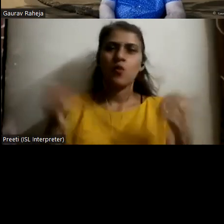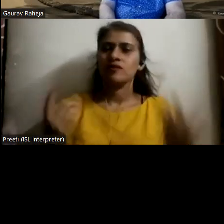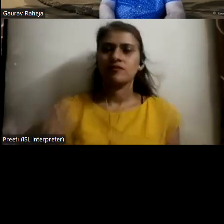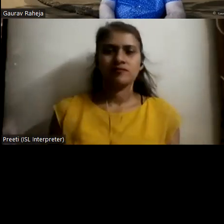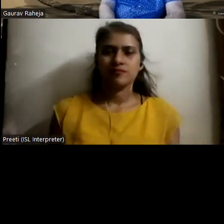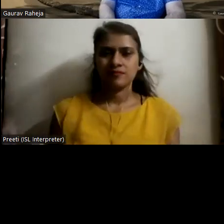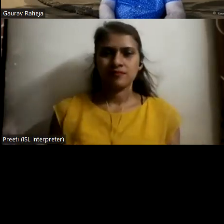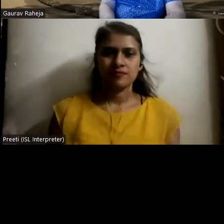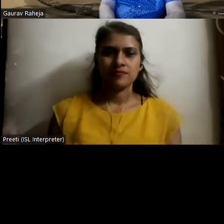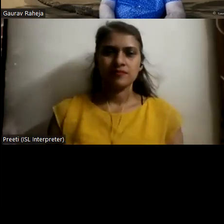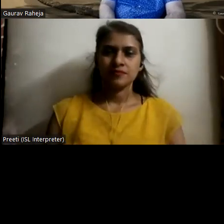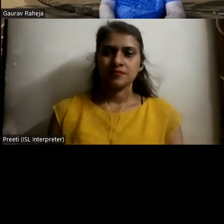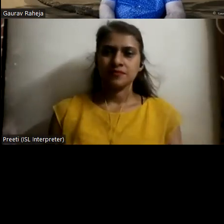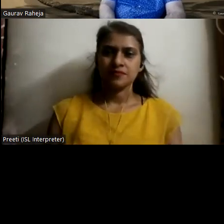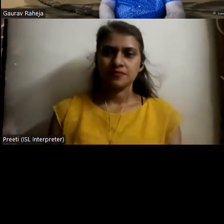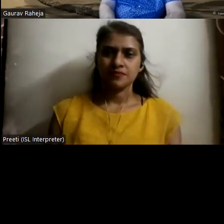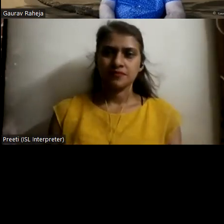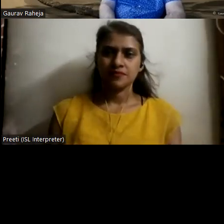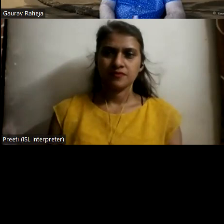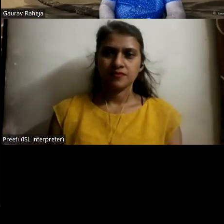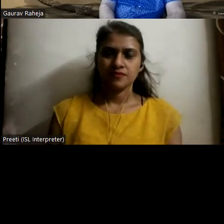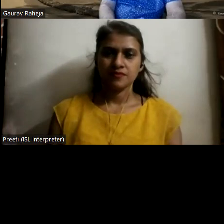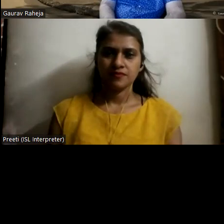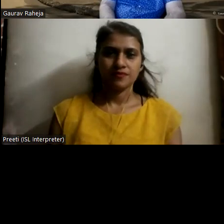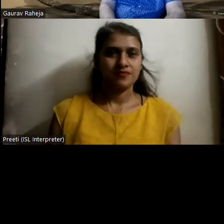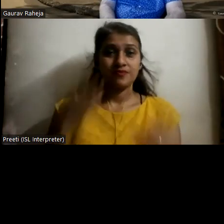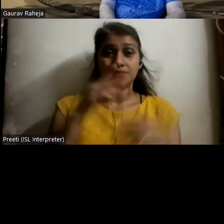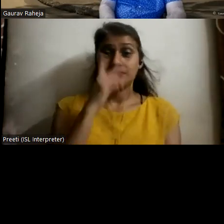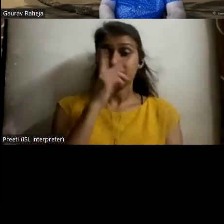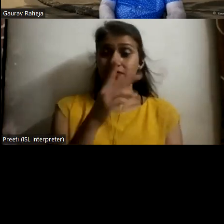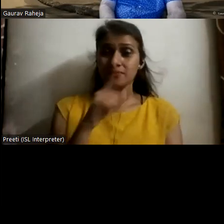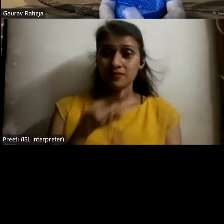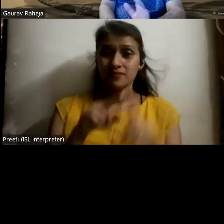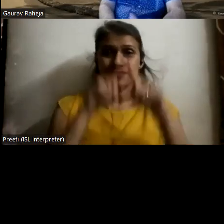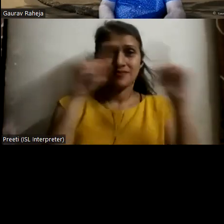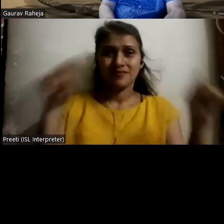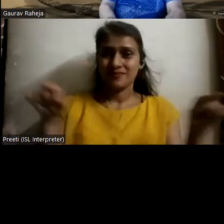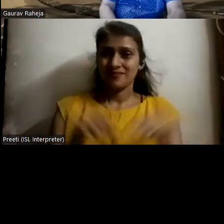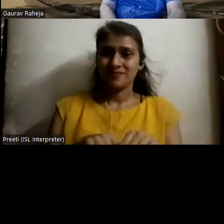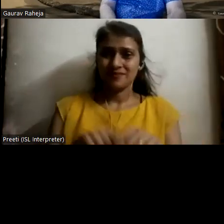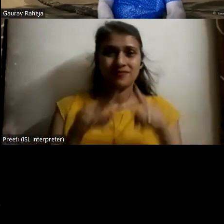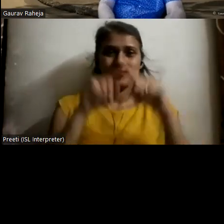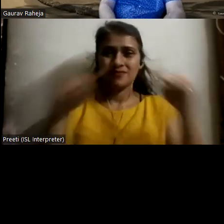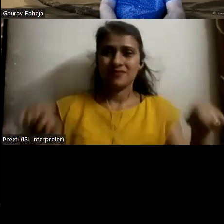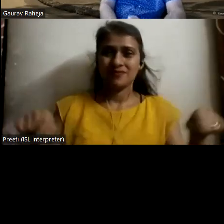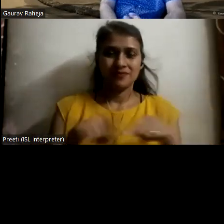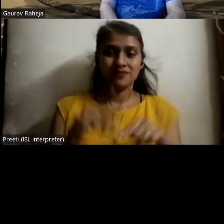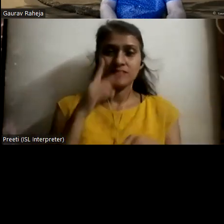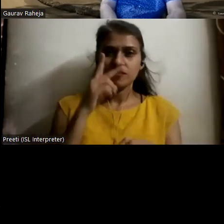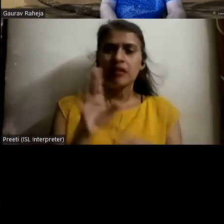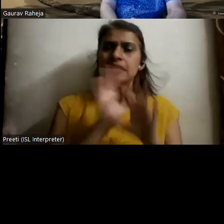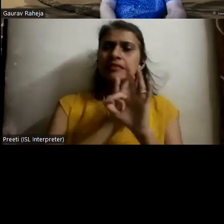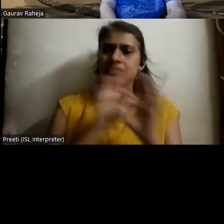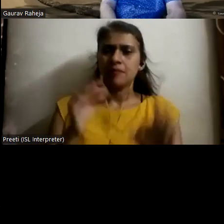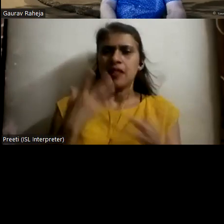designed for? We have to understand this win-it model. I don't want you to get bugged up with this, but a simple thing